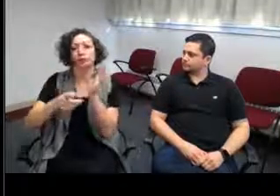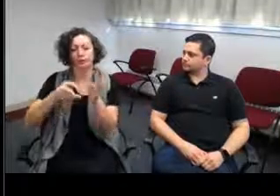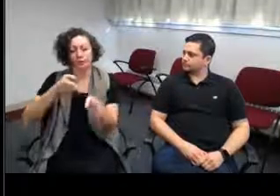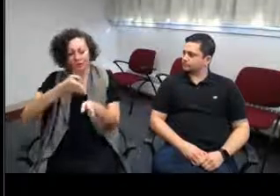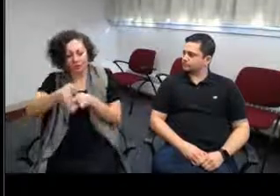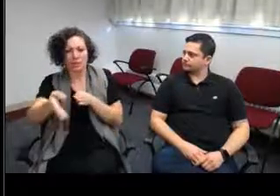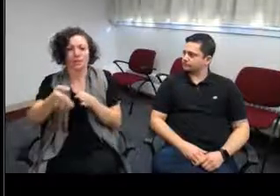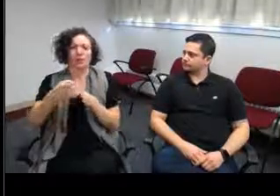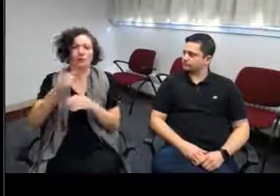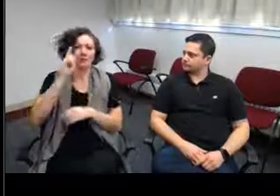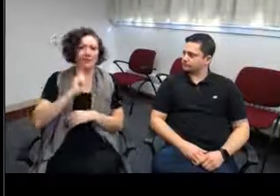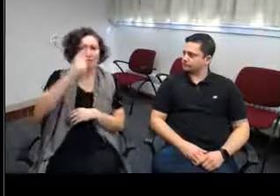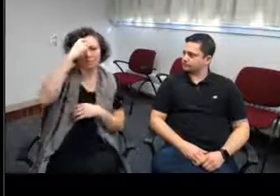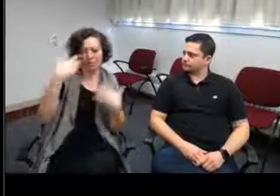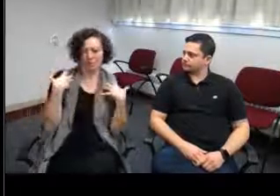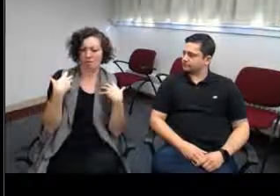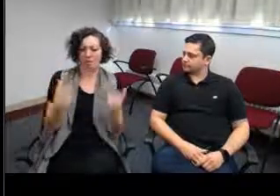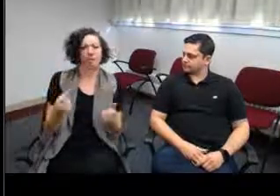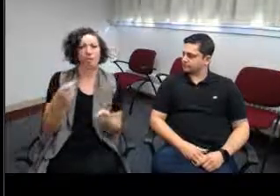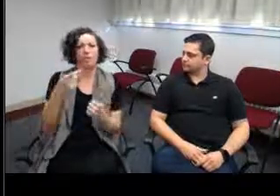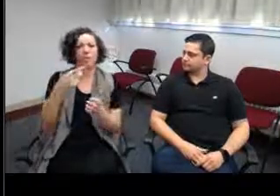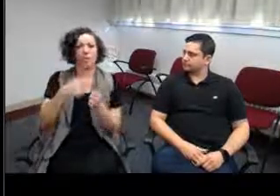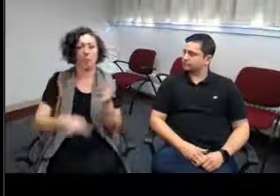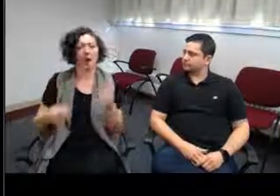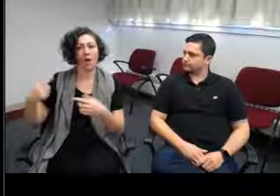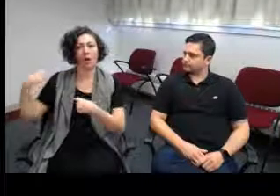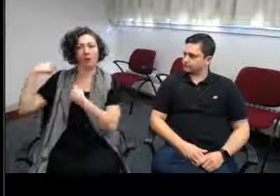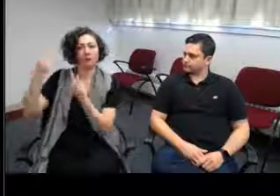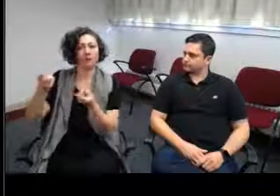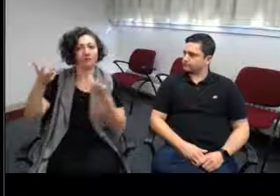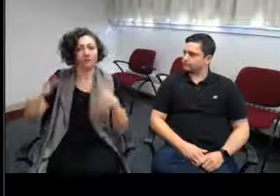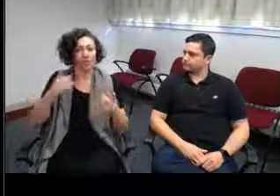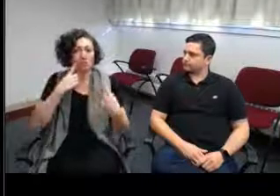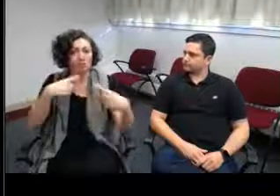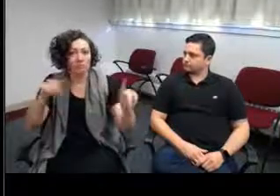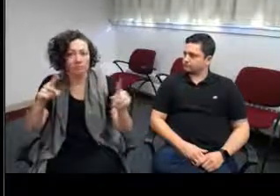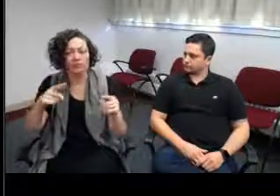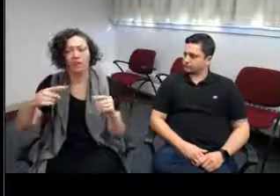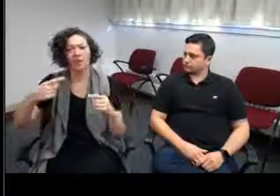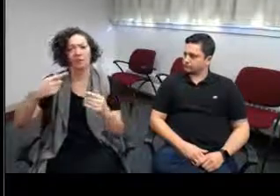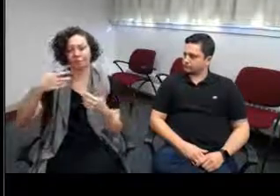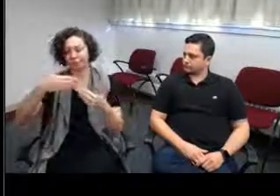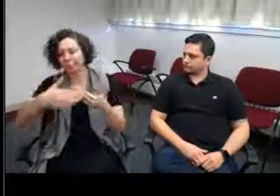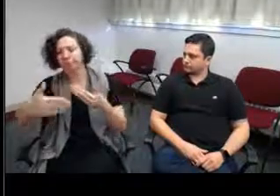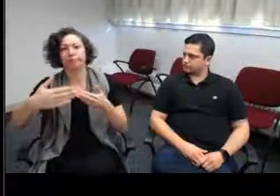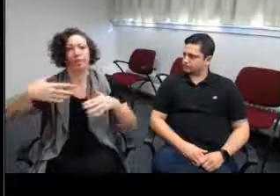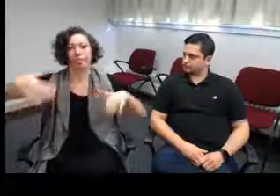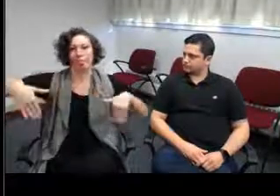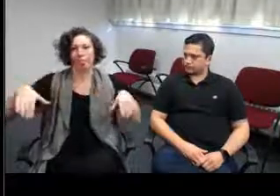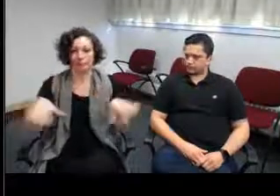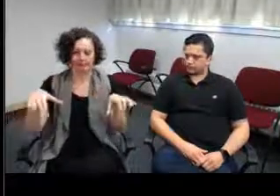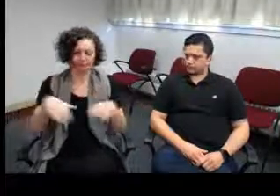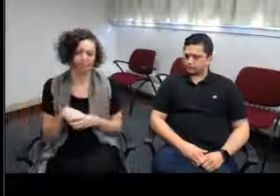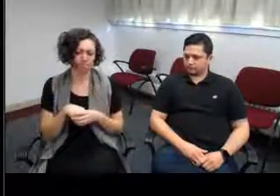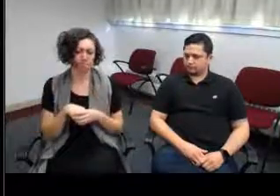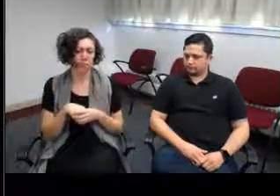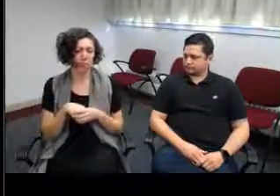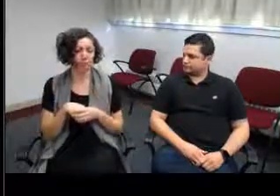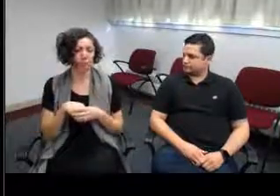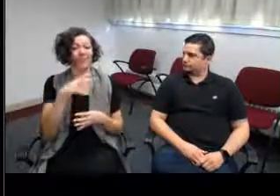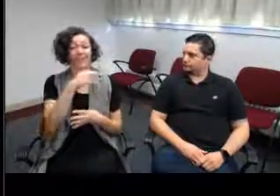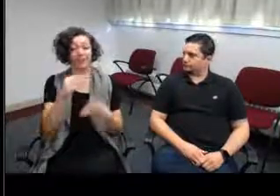The third is where the current state of the field is for deaf mental health, what has been done and